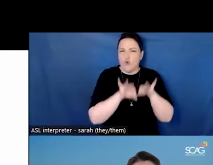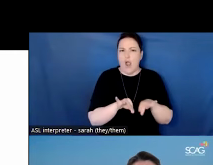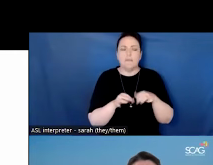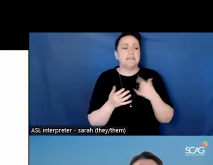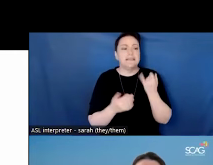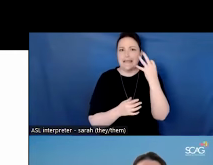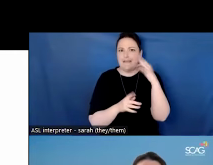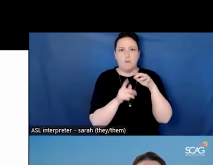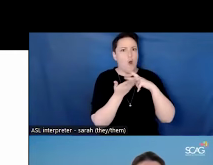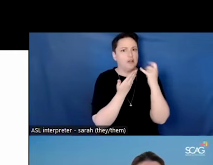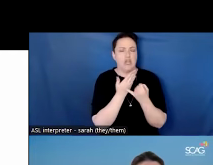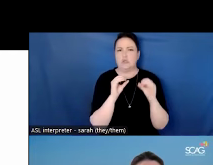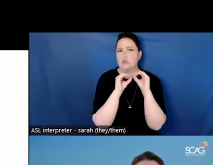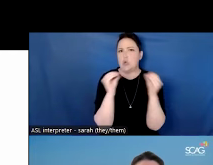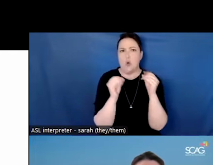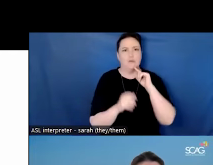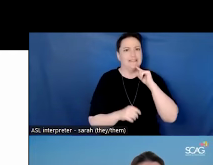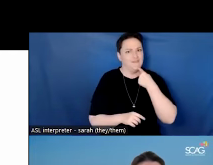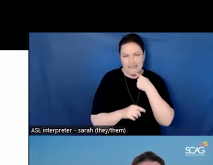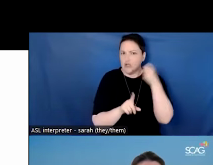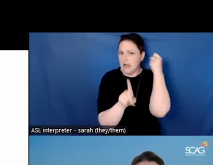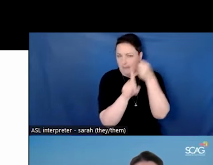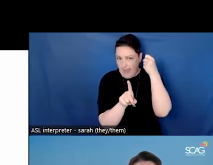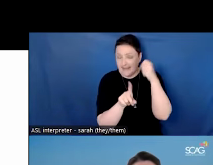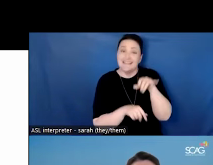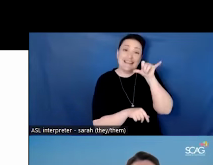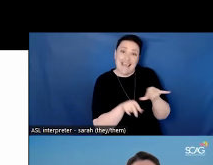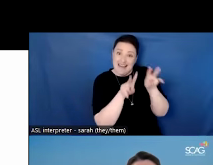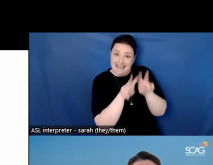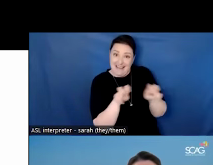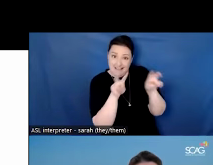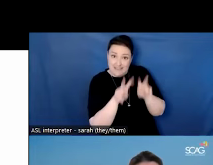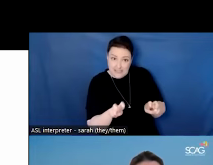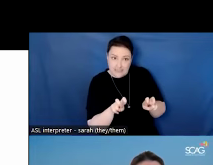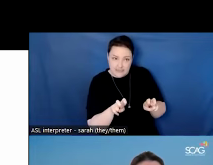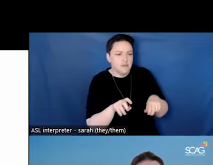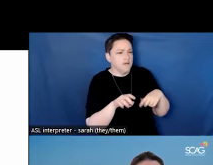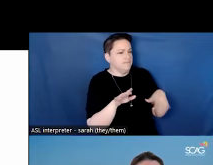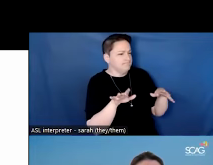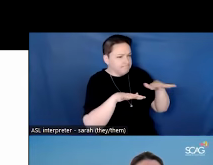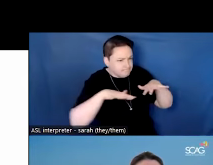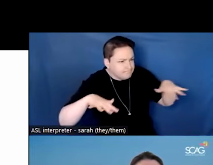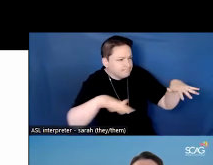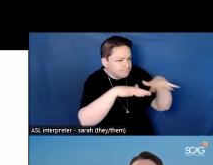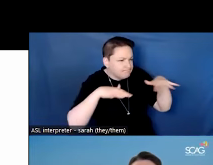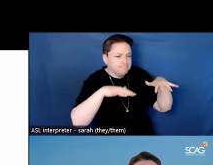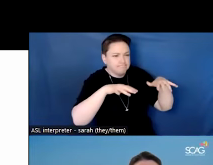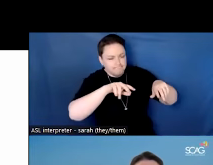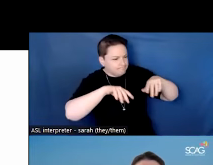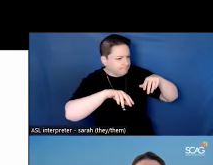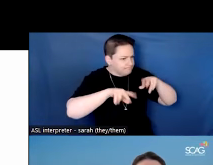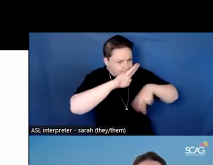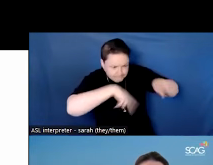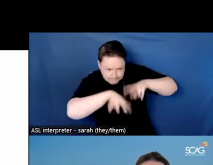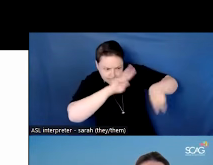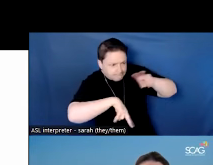impact. And this determination is based on the analysis contained in the environmental assessment. CEQA is just one